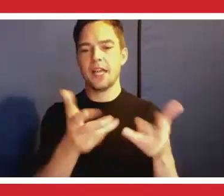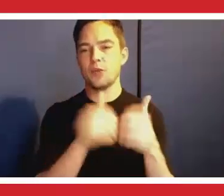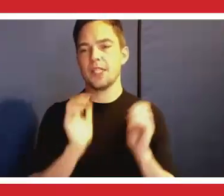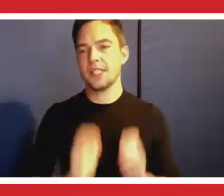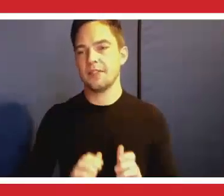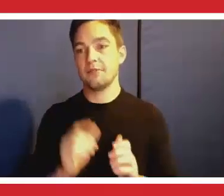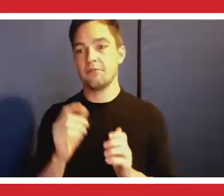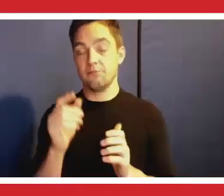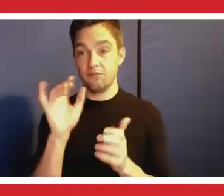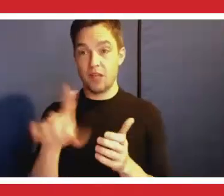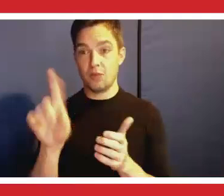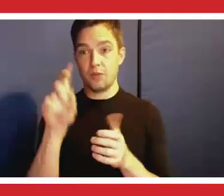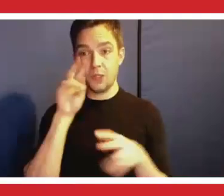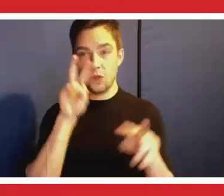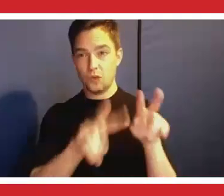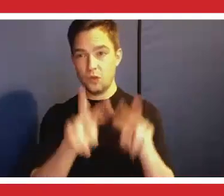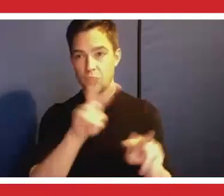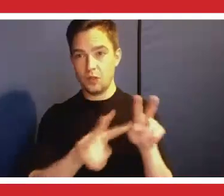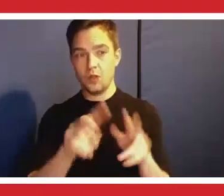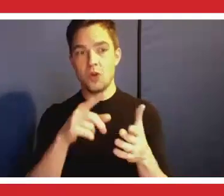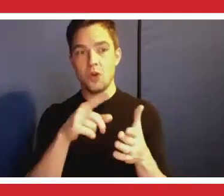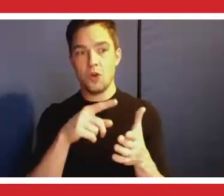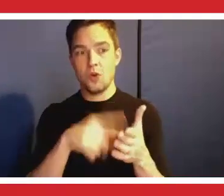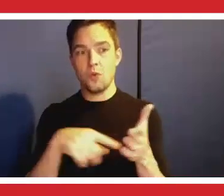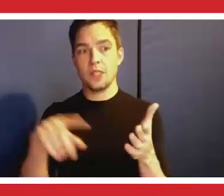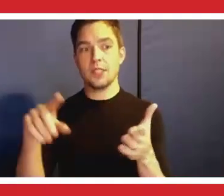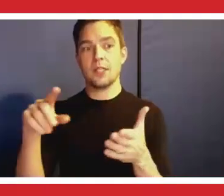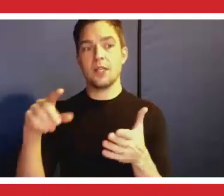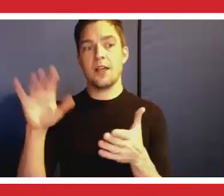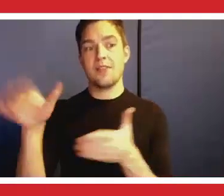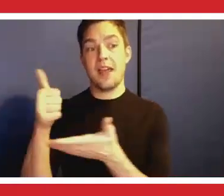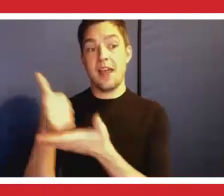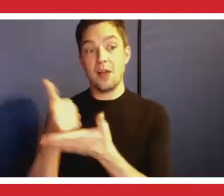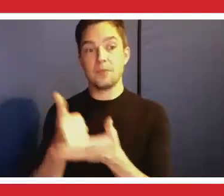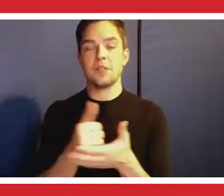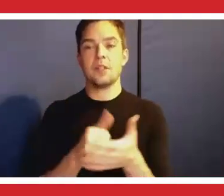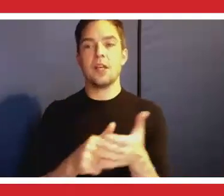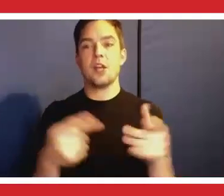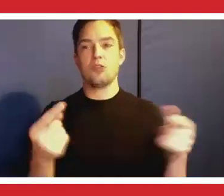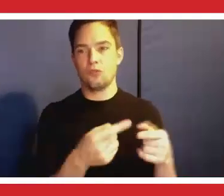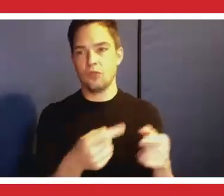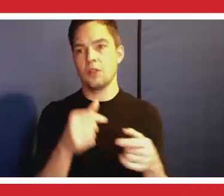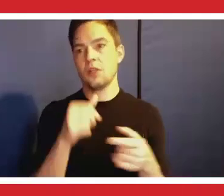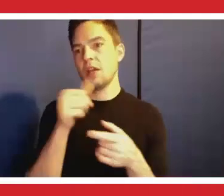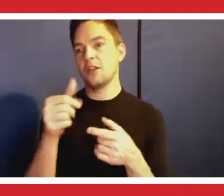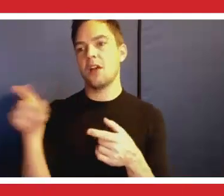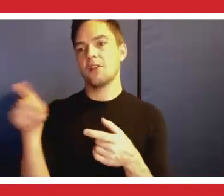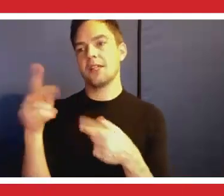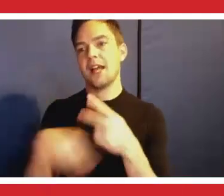look at what digitization harms and what digitization helps and make that distinction and not do the ones that are harming right now. Thank